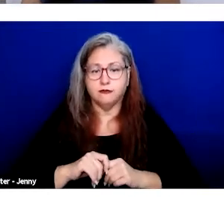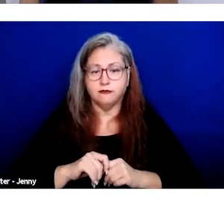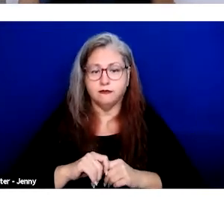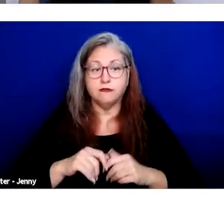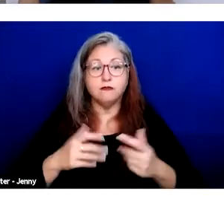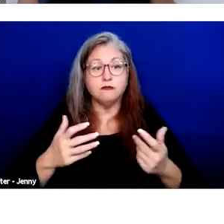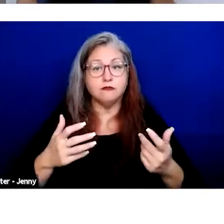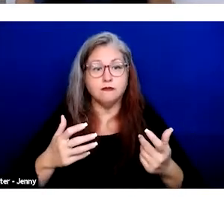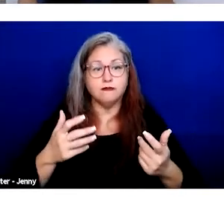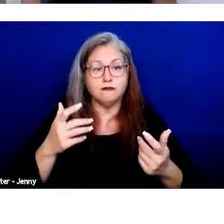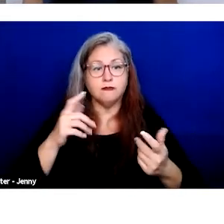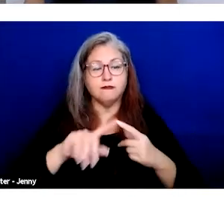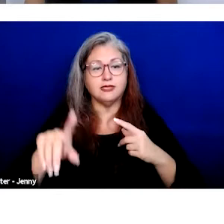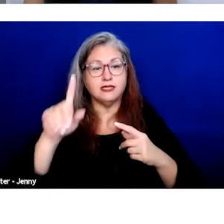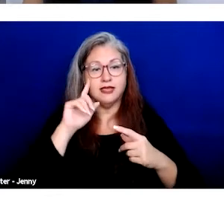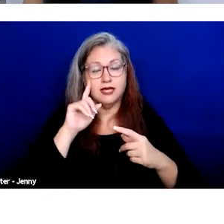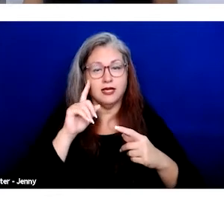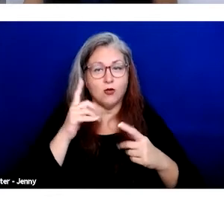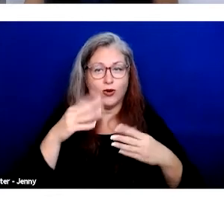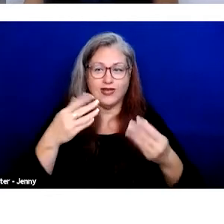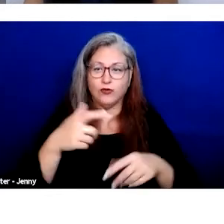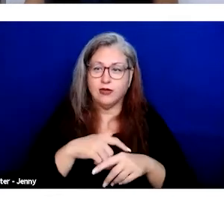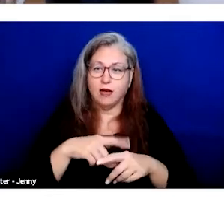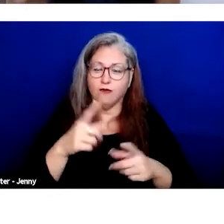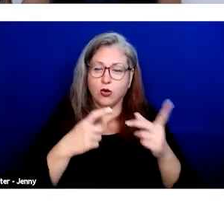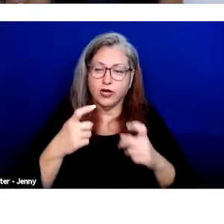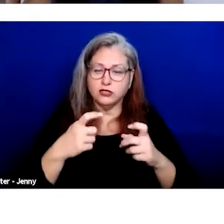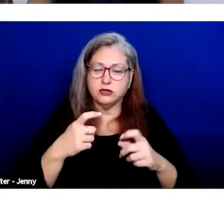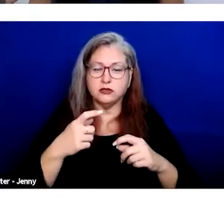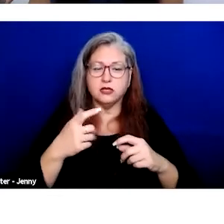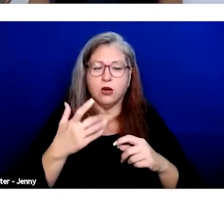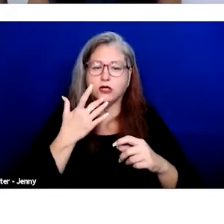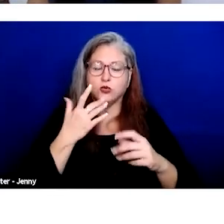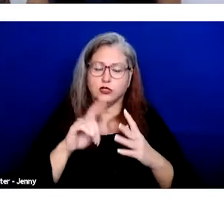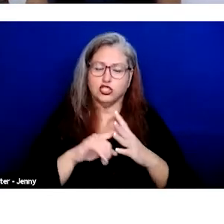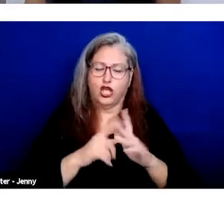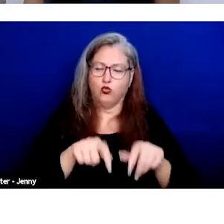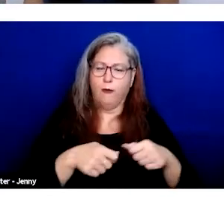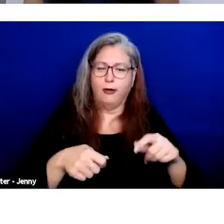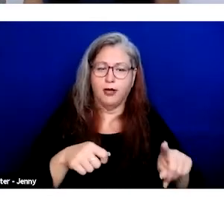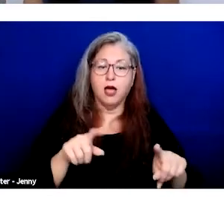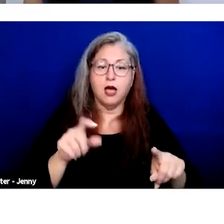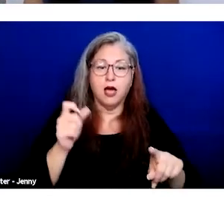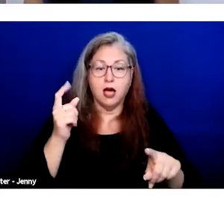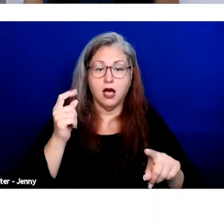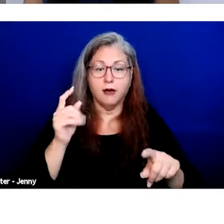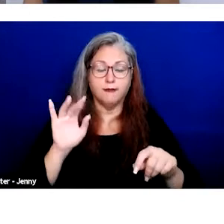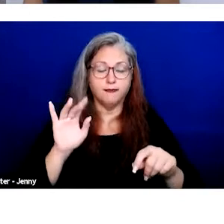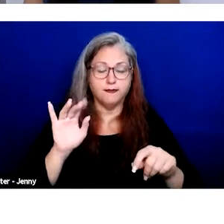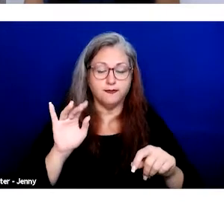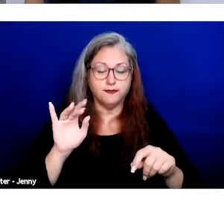So I think that what I want to do here, so that we have time for Q&A, is that I want to start concluding this, but I want to